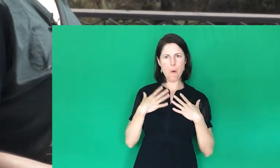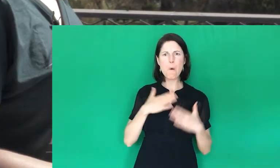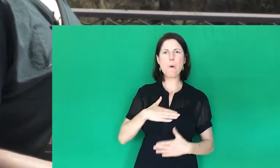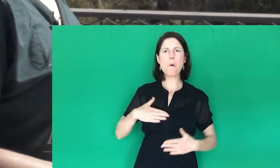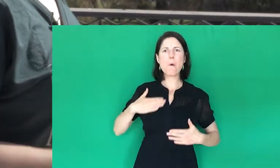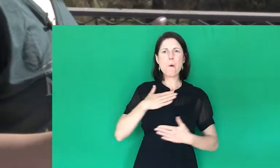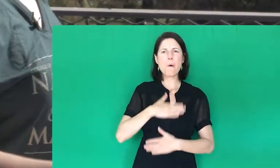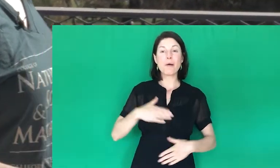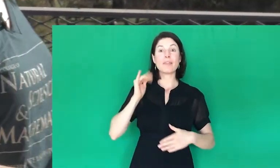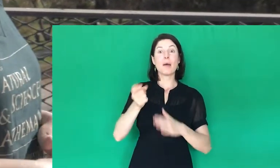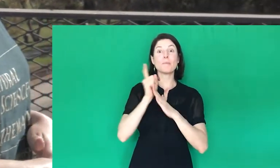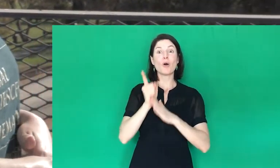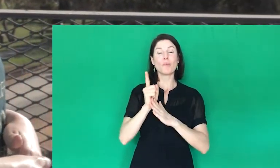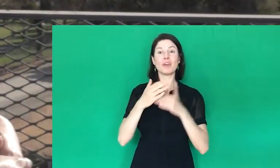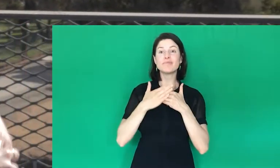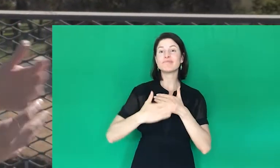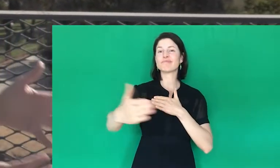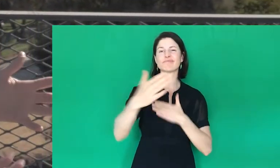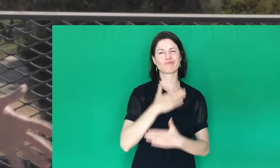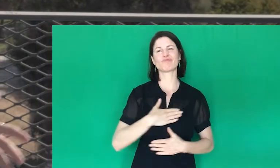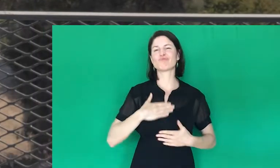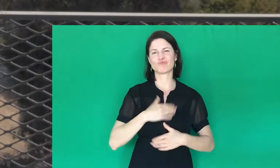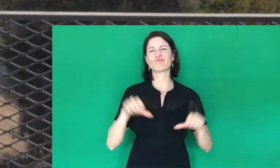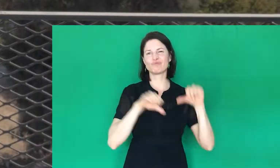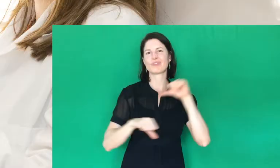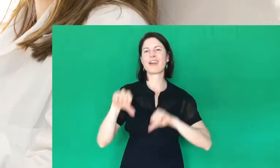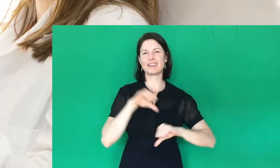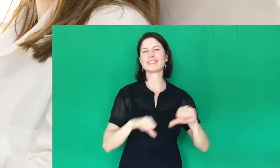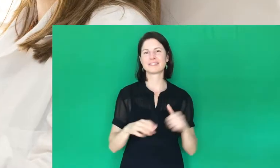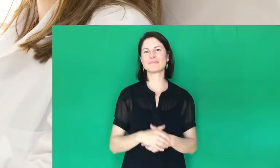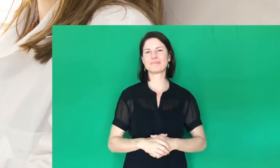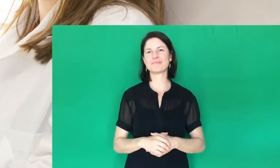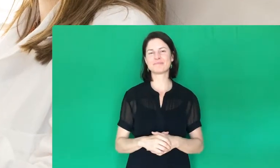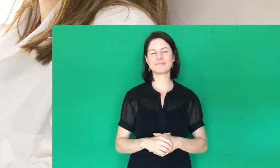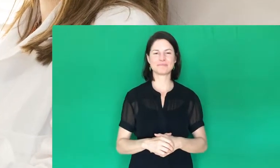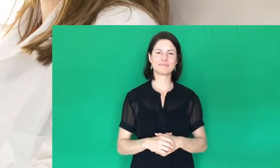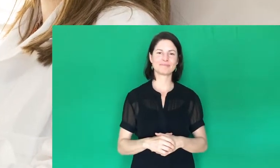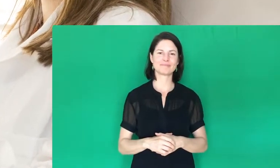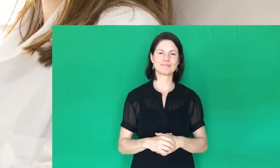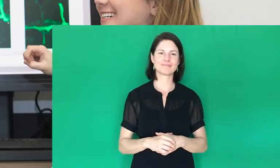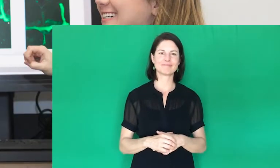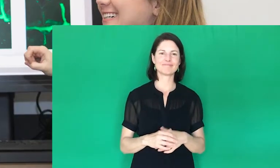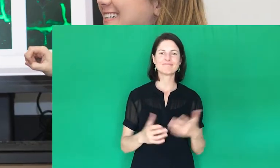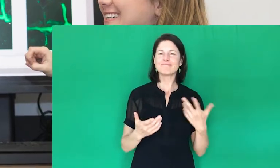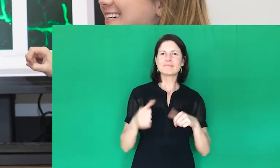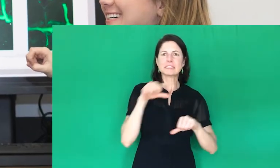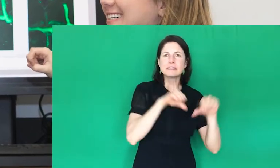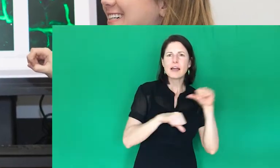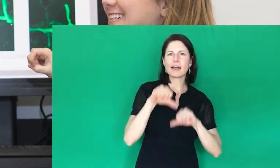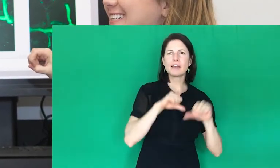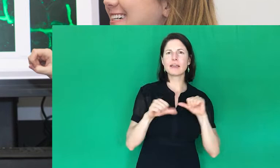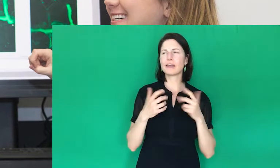And just from that point, I think I really enjoyed science. I think being passionate about science